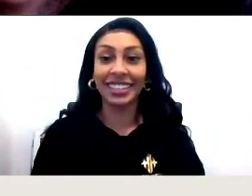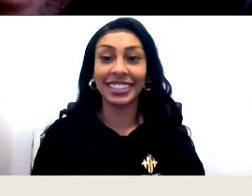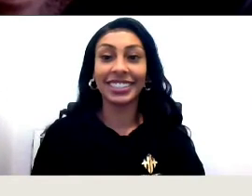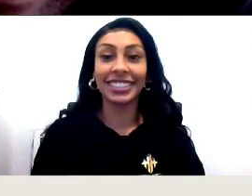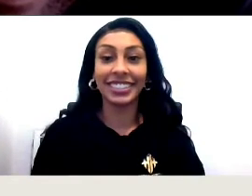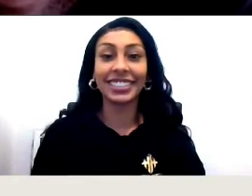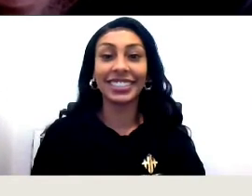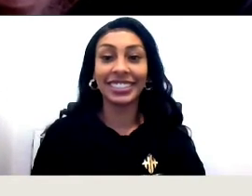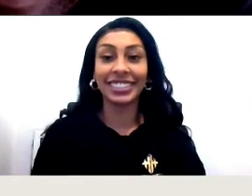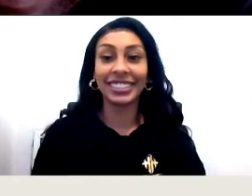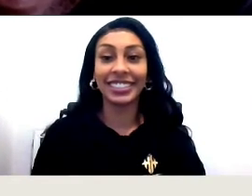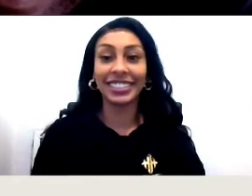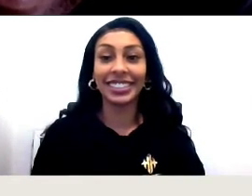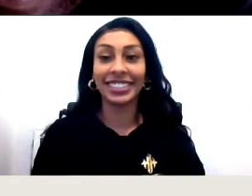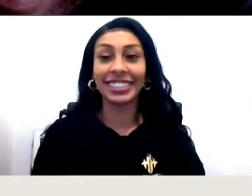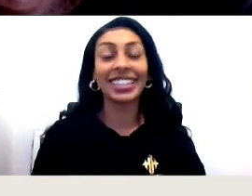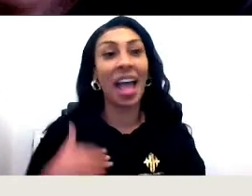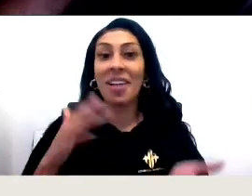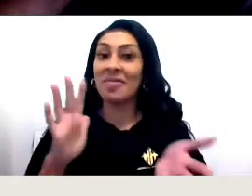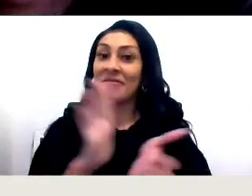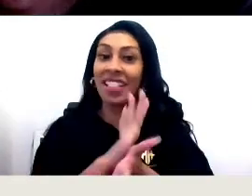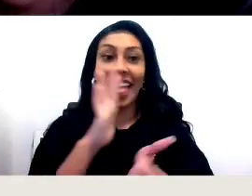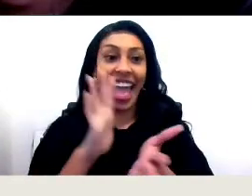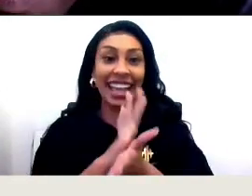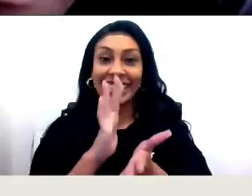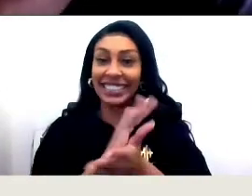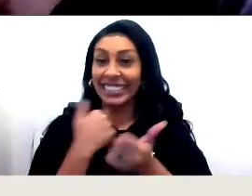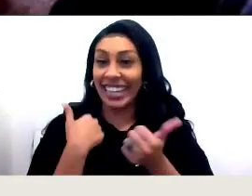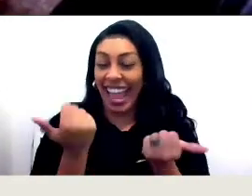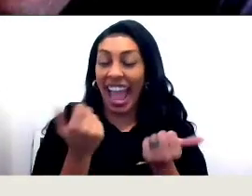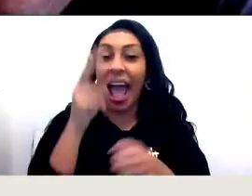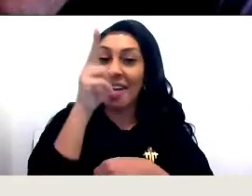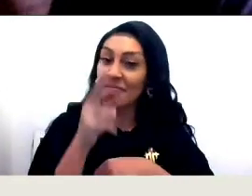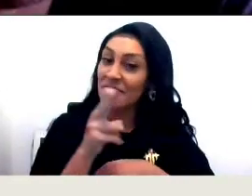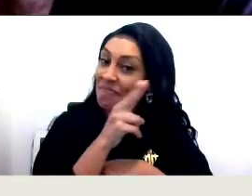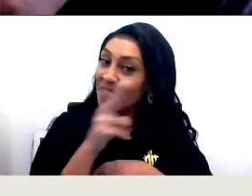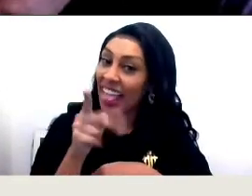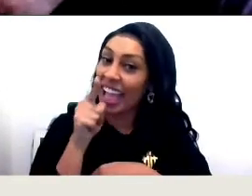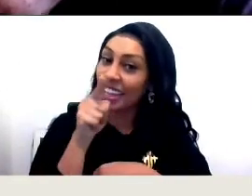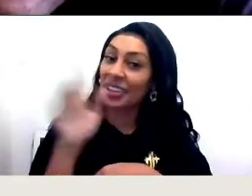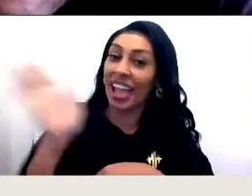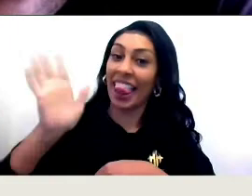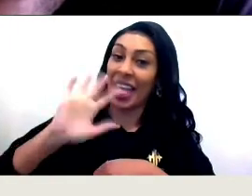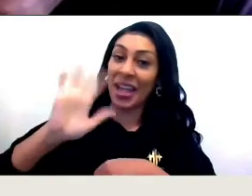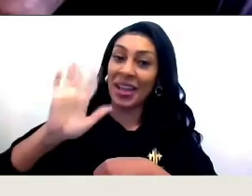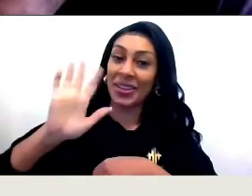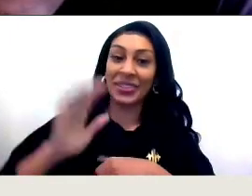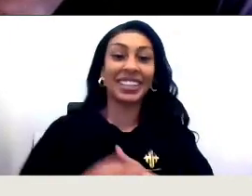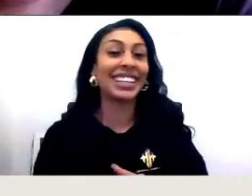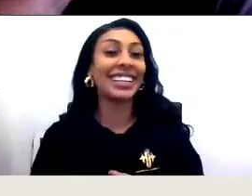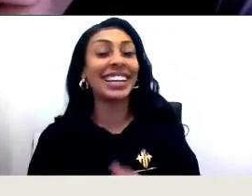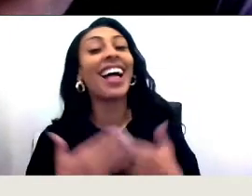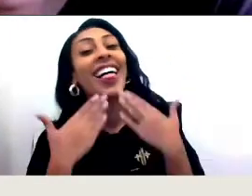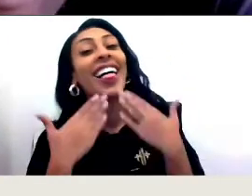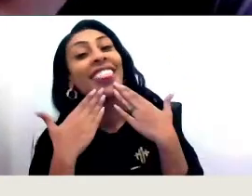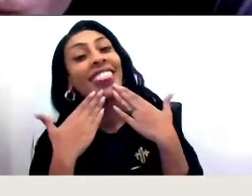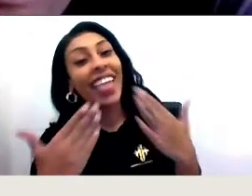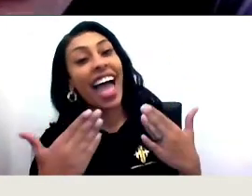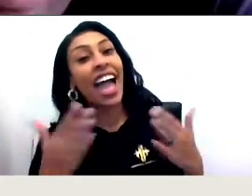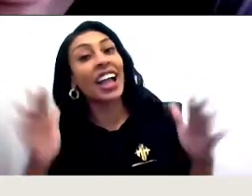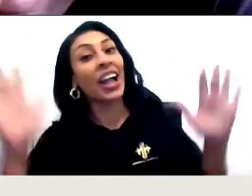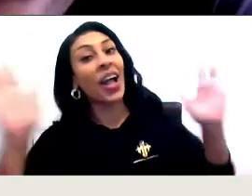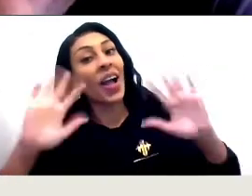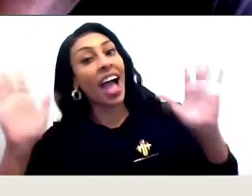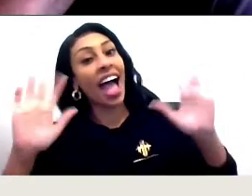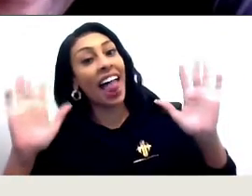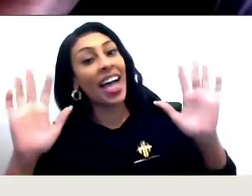absolute pleasure. So, yeah, Greg, bless you and hello. Yeah, thank you. And hello You got as